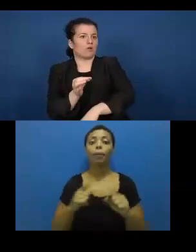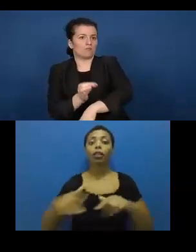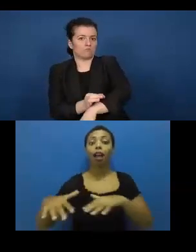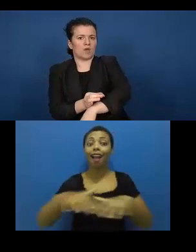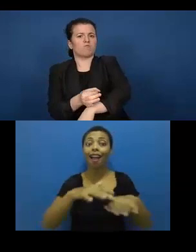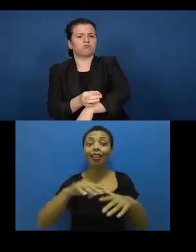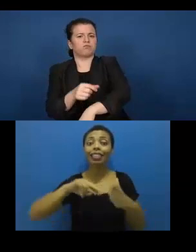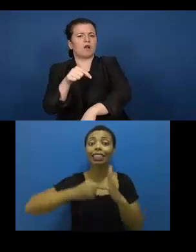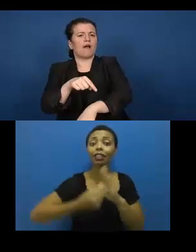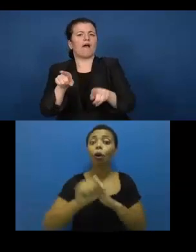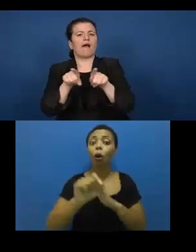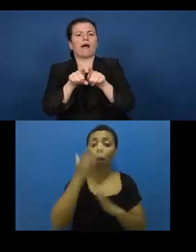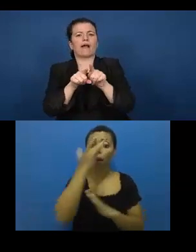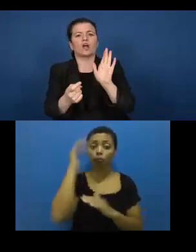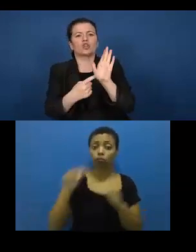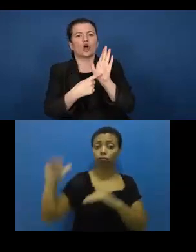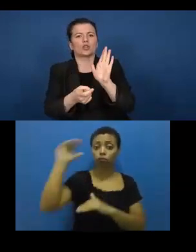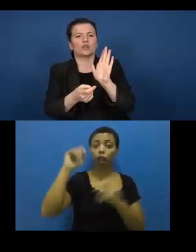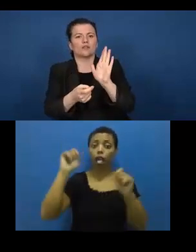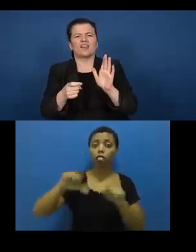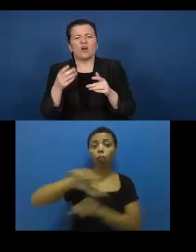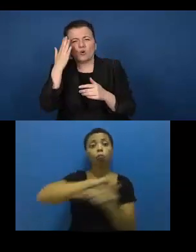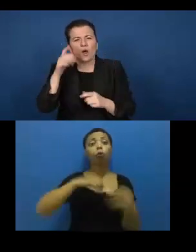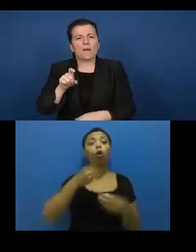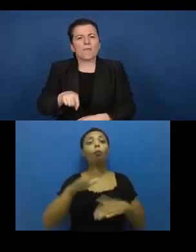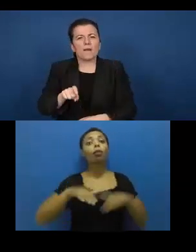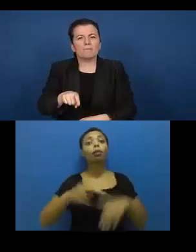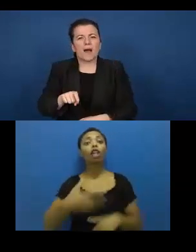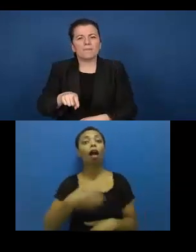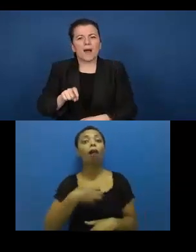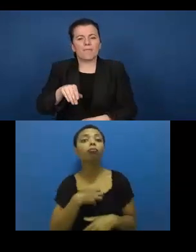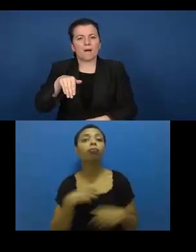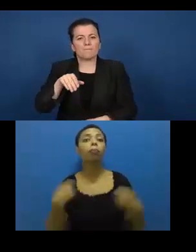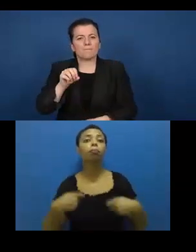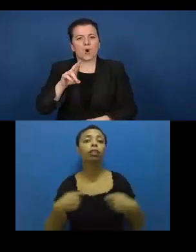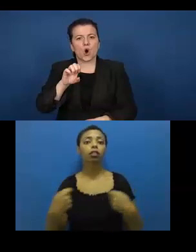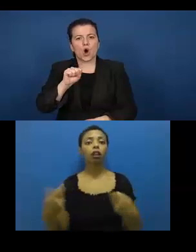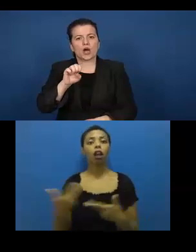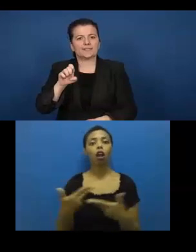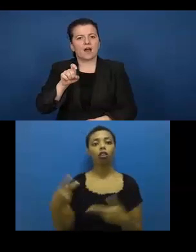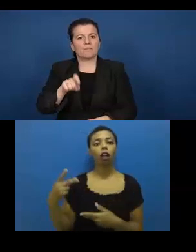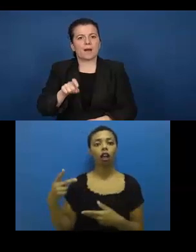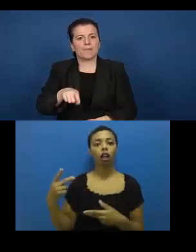other motor vibrates, this means a dash. And then what you are basically